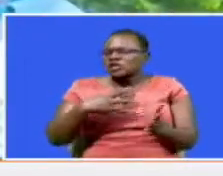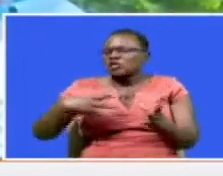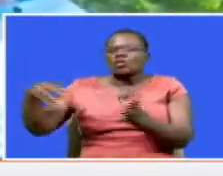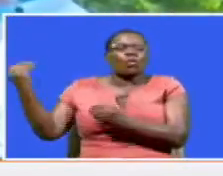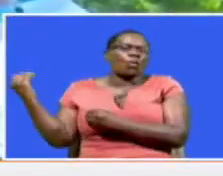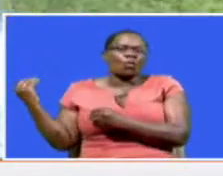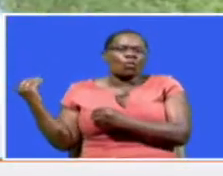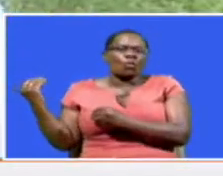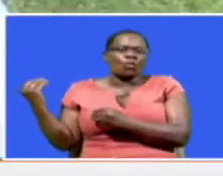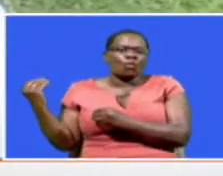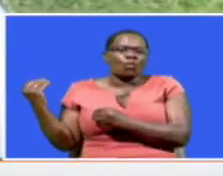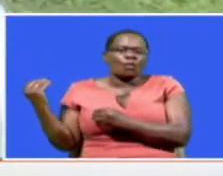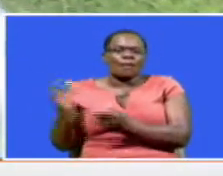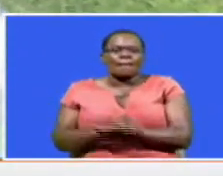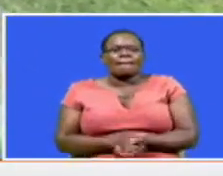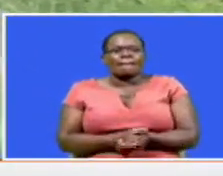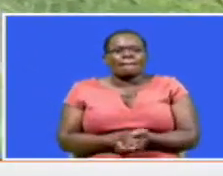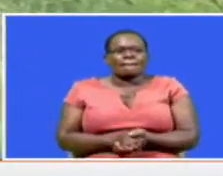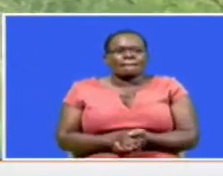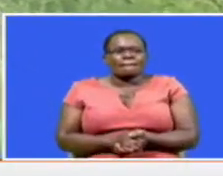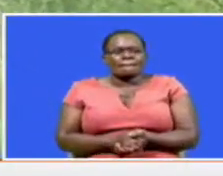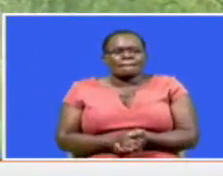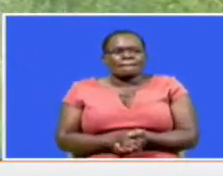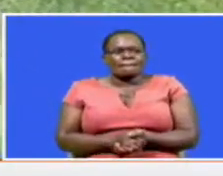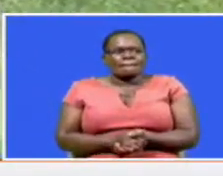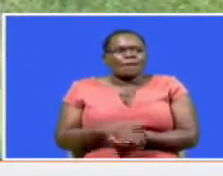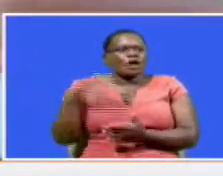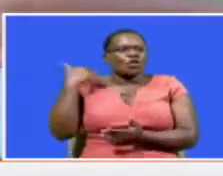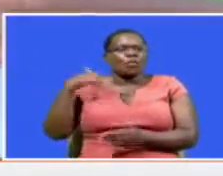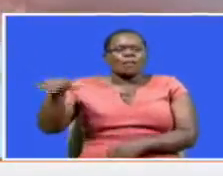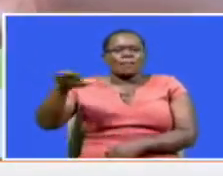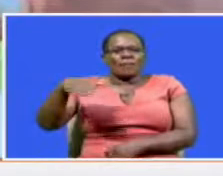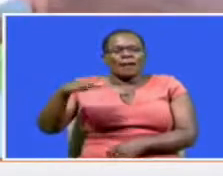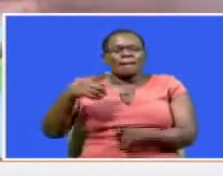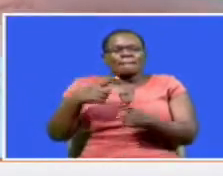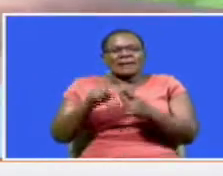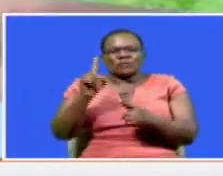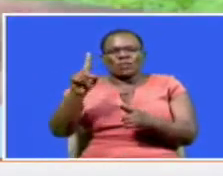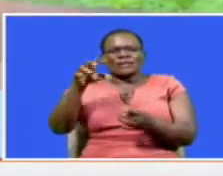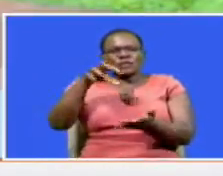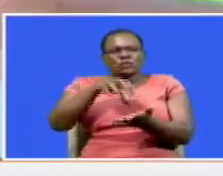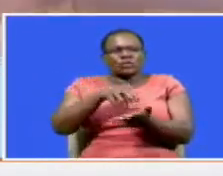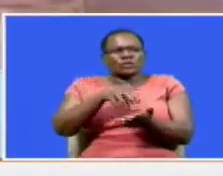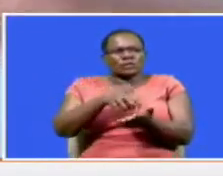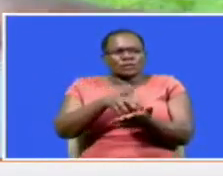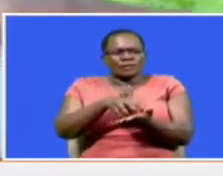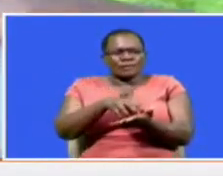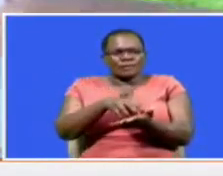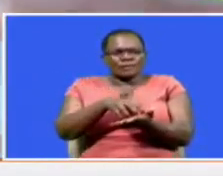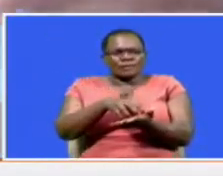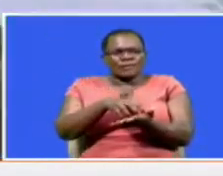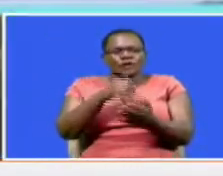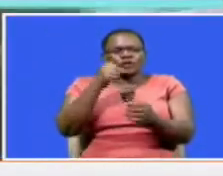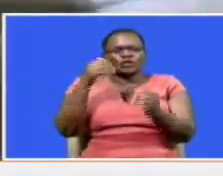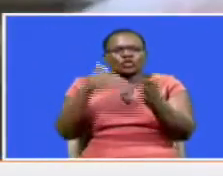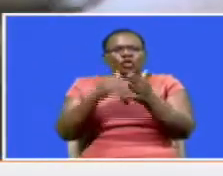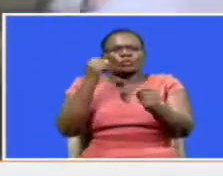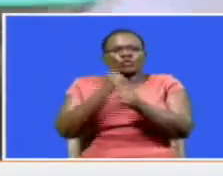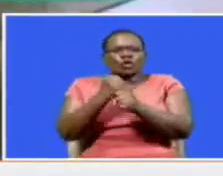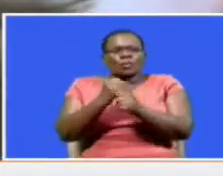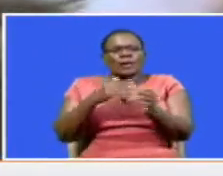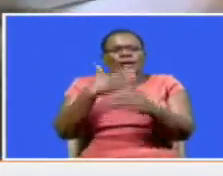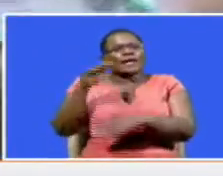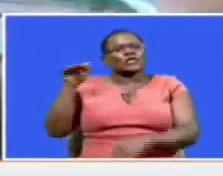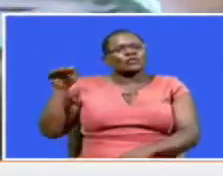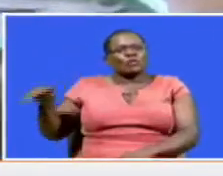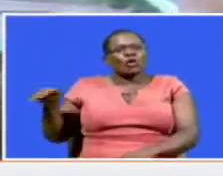na wameenda. The area, he says, is prone to crime, but that one incident extinguished his young career, as the following morning